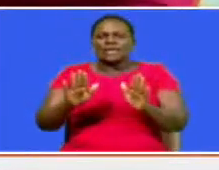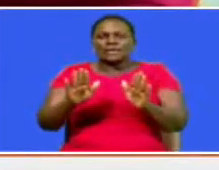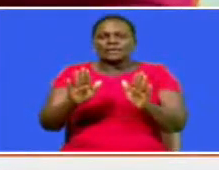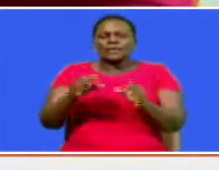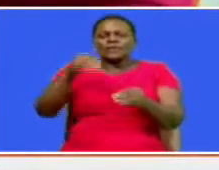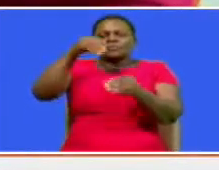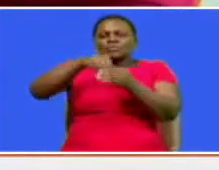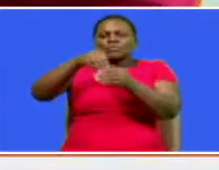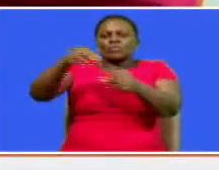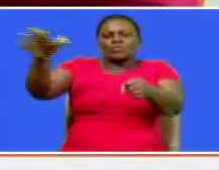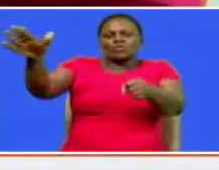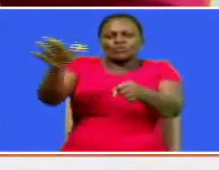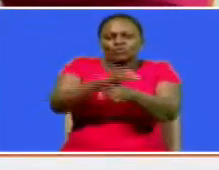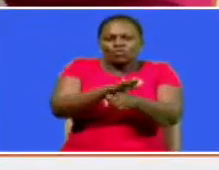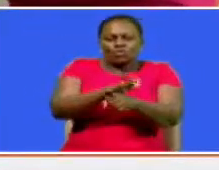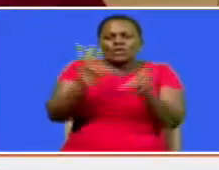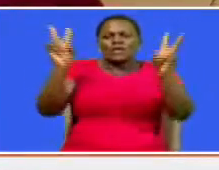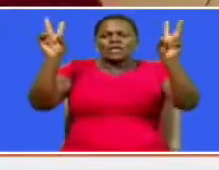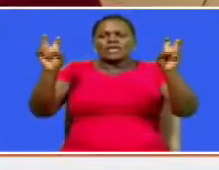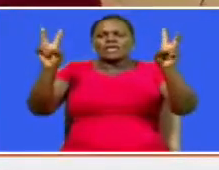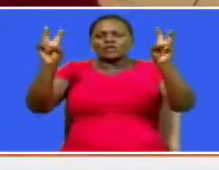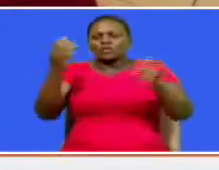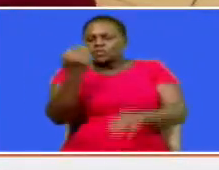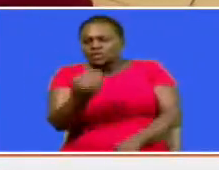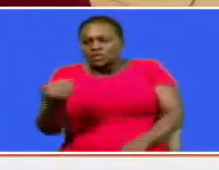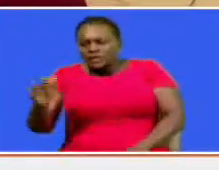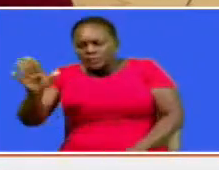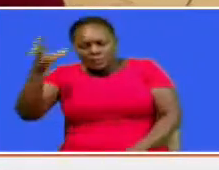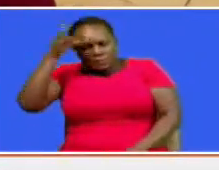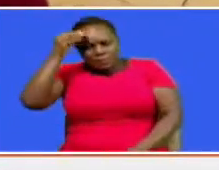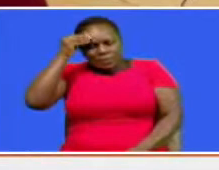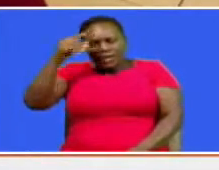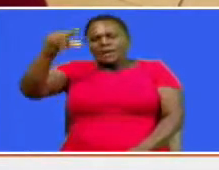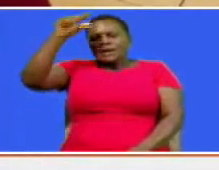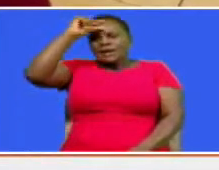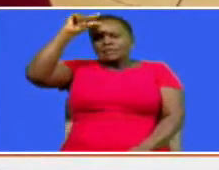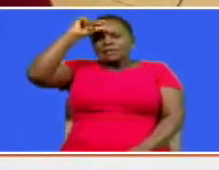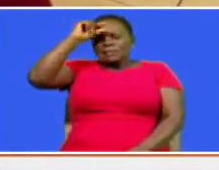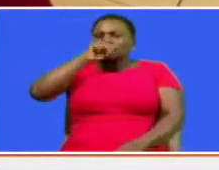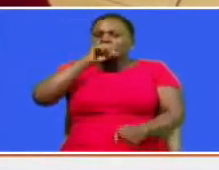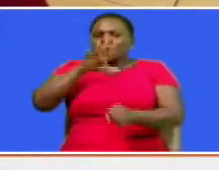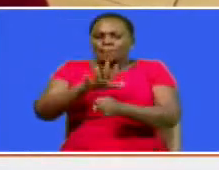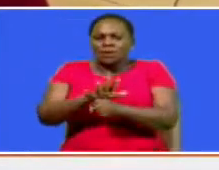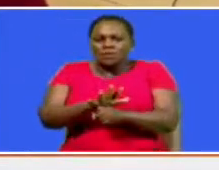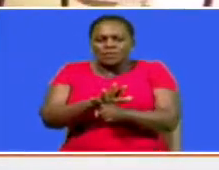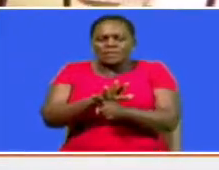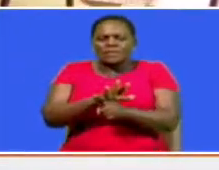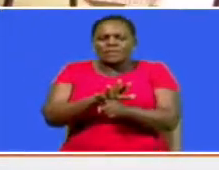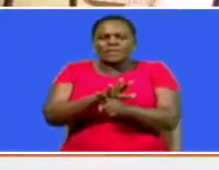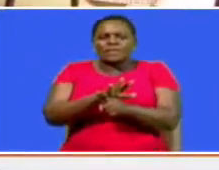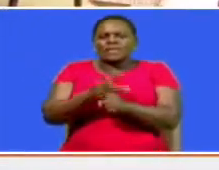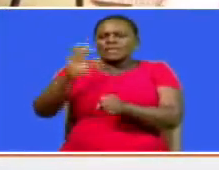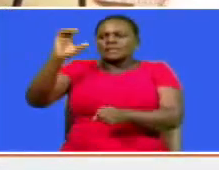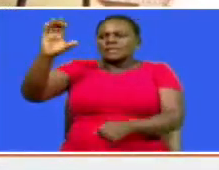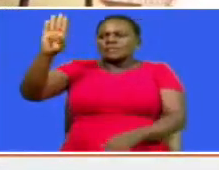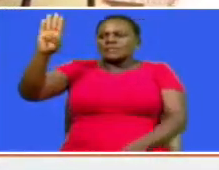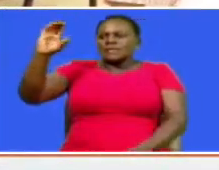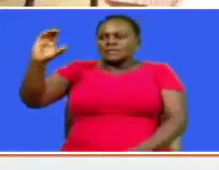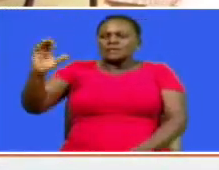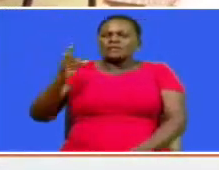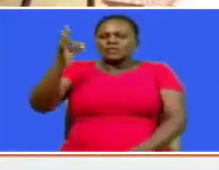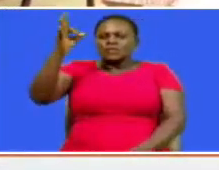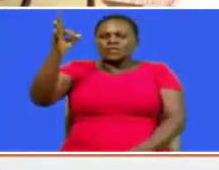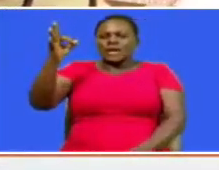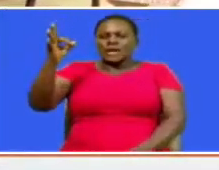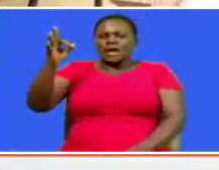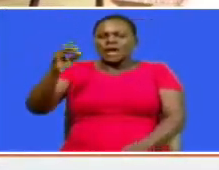kuhusika kikamilifu kwenye masomo ya watoto wao. Aidha, serikali imetoa hakikisho kuhusu mustakabali wa CBC na kwamba